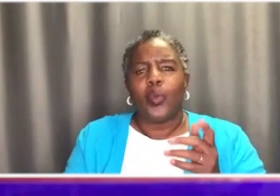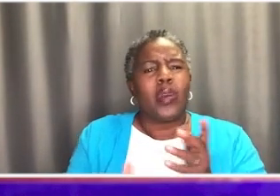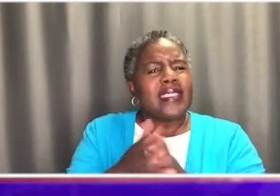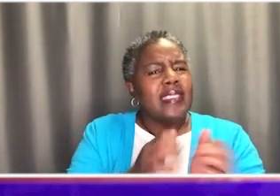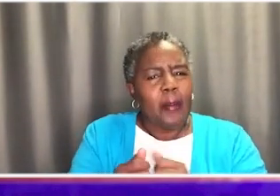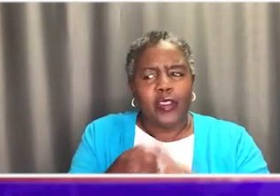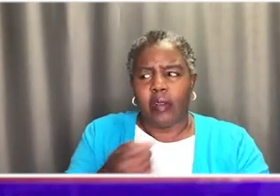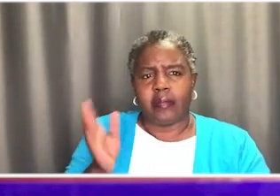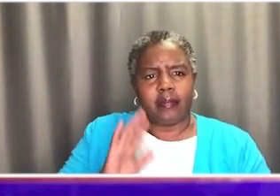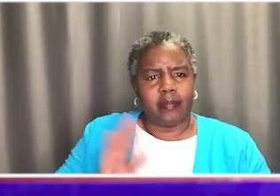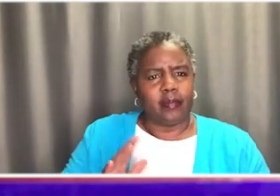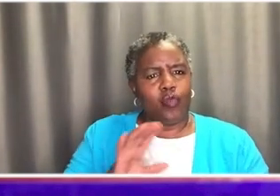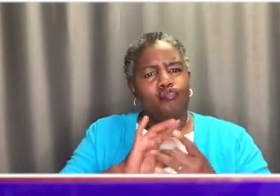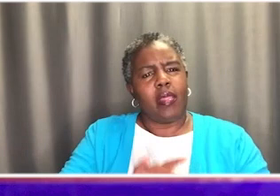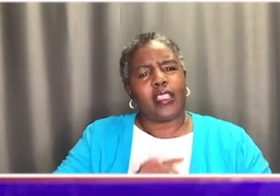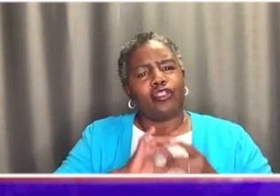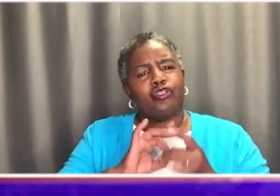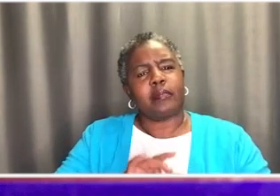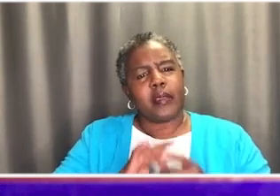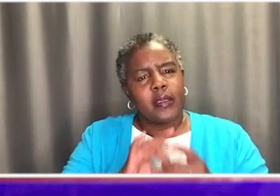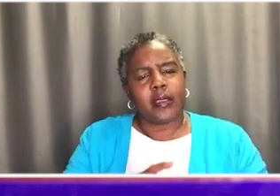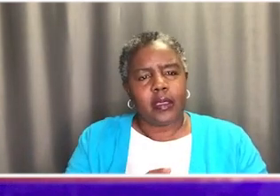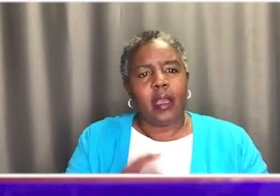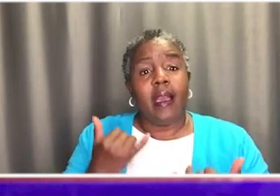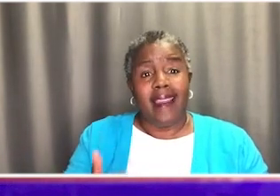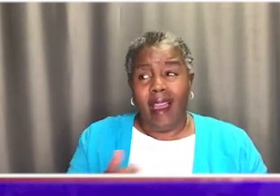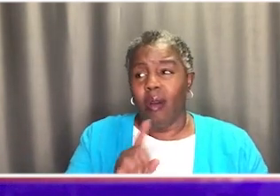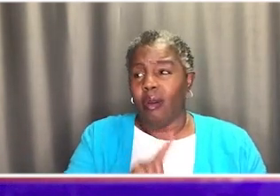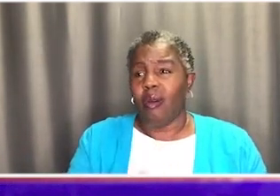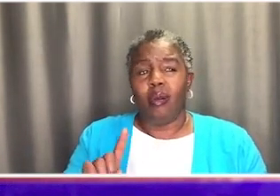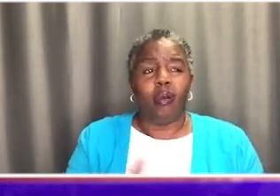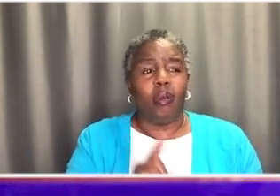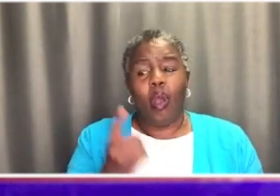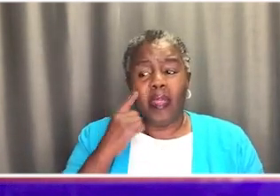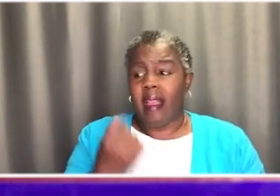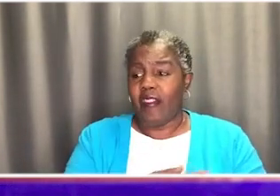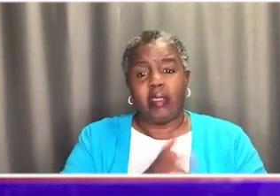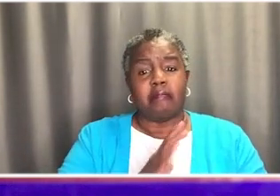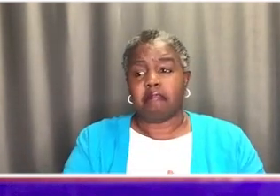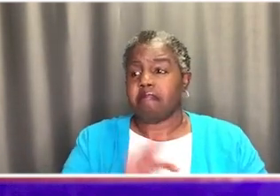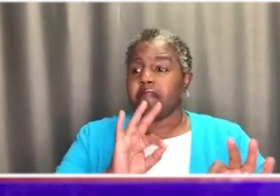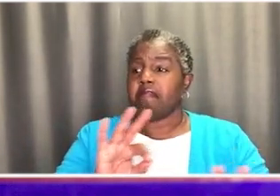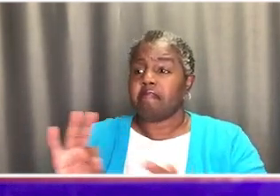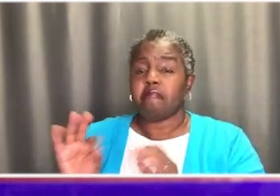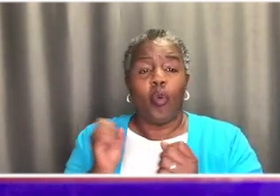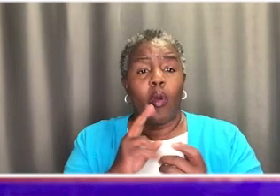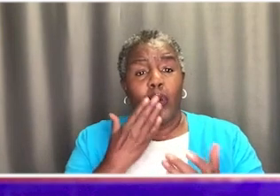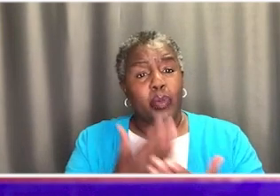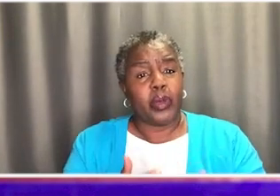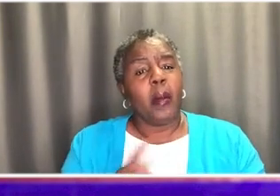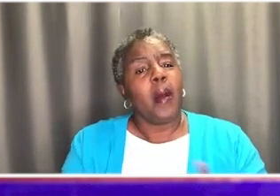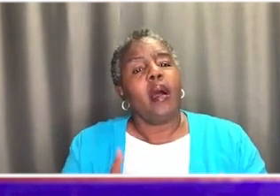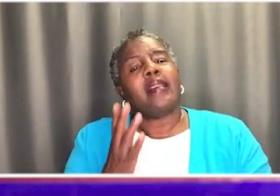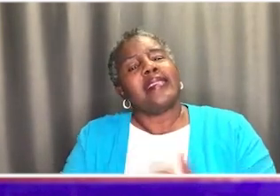from relationships, and you're walking around like you're all fine and dandy. And some of you